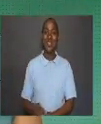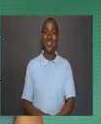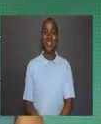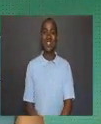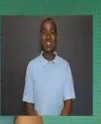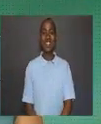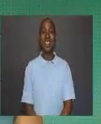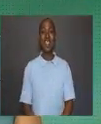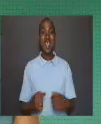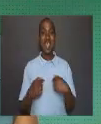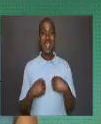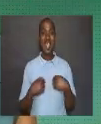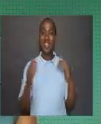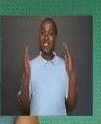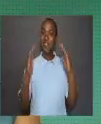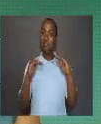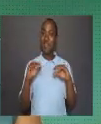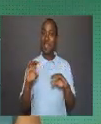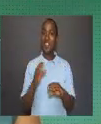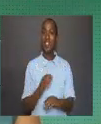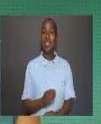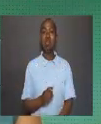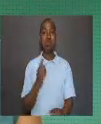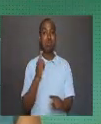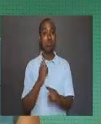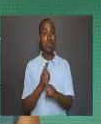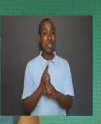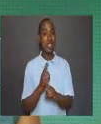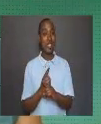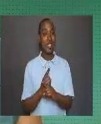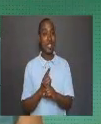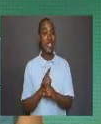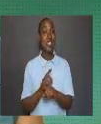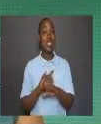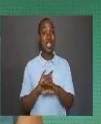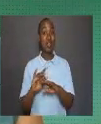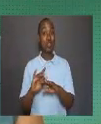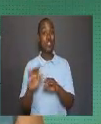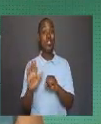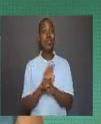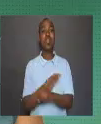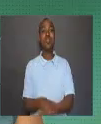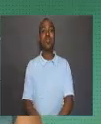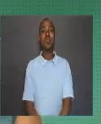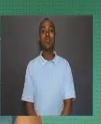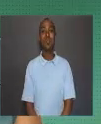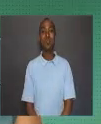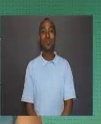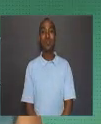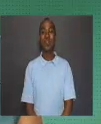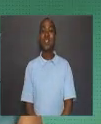Hello, students. I hope you were able to correctly fill in all the